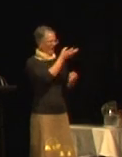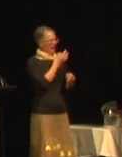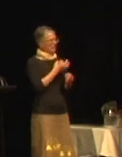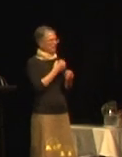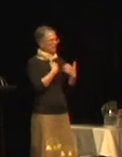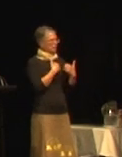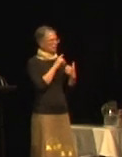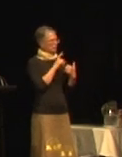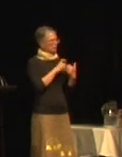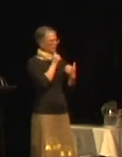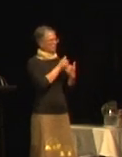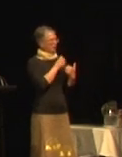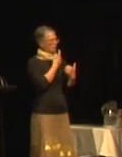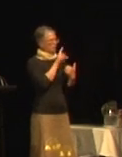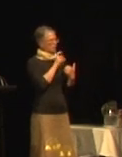somebody else's thing.